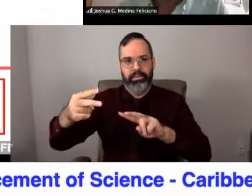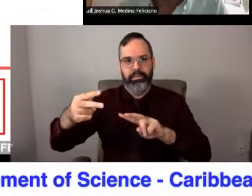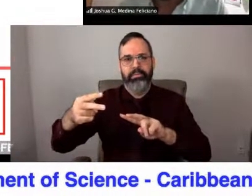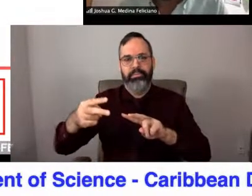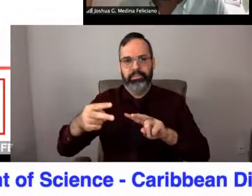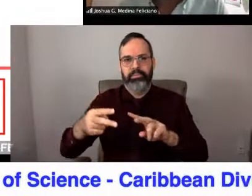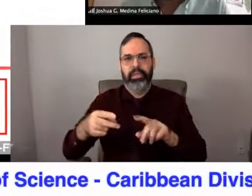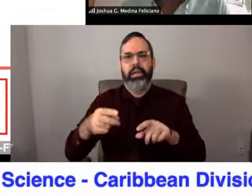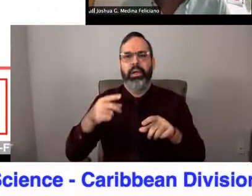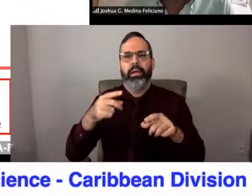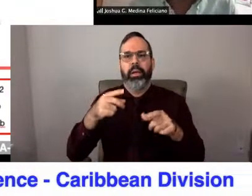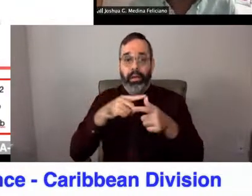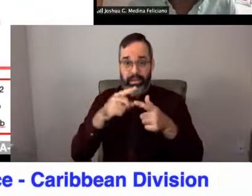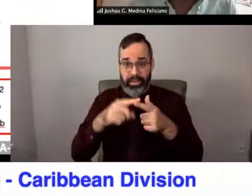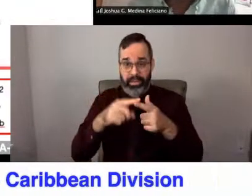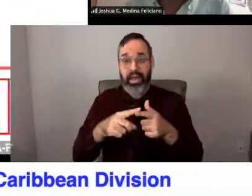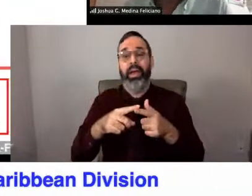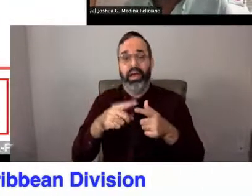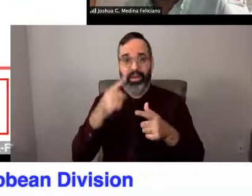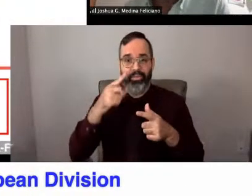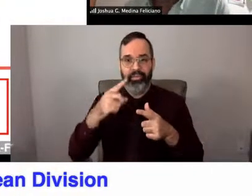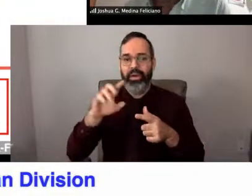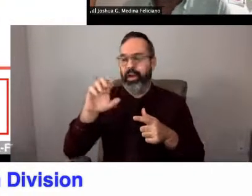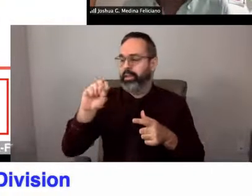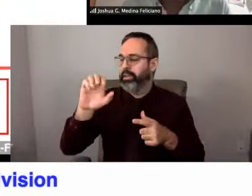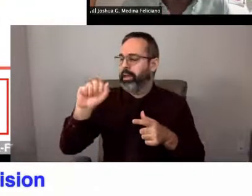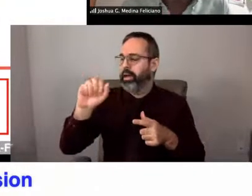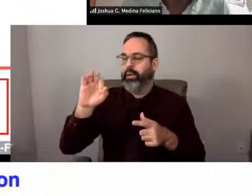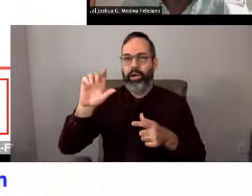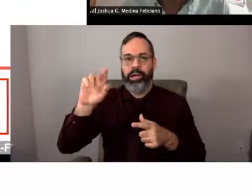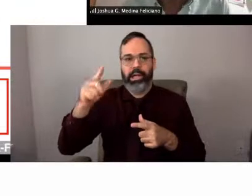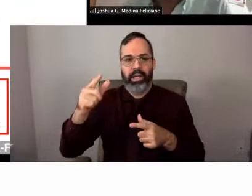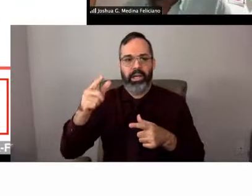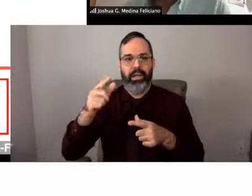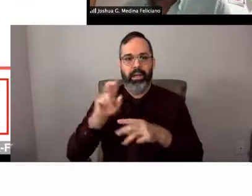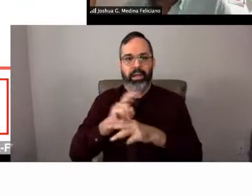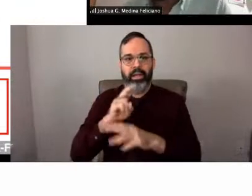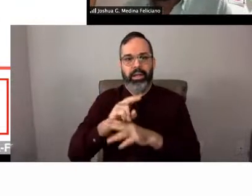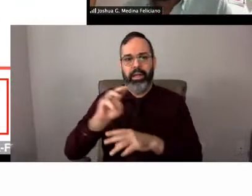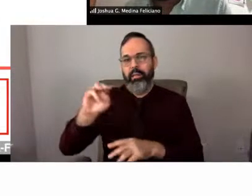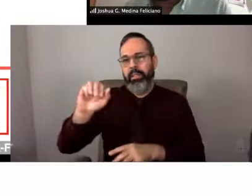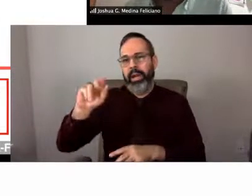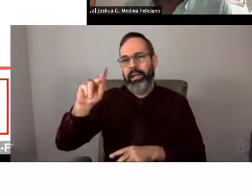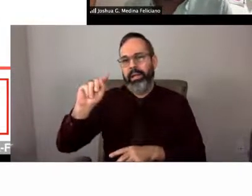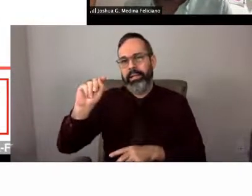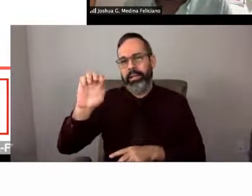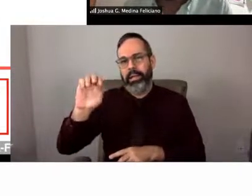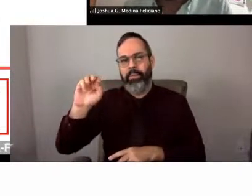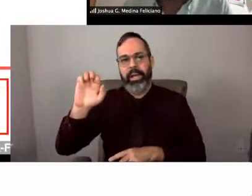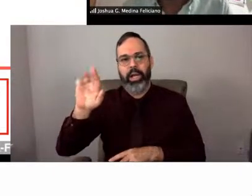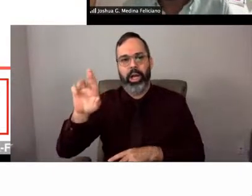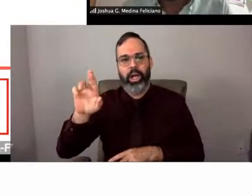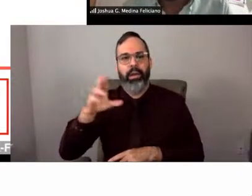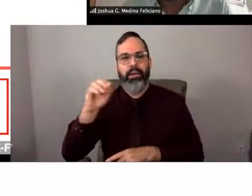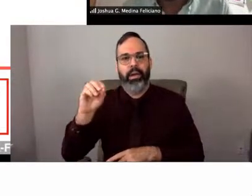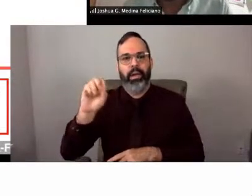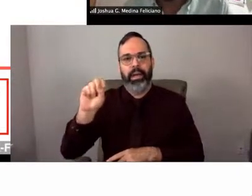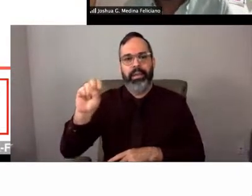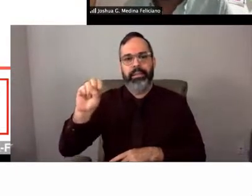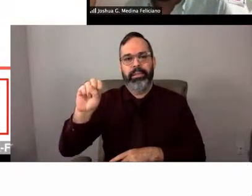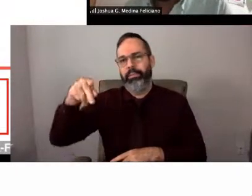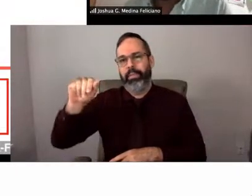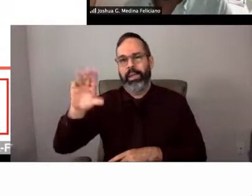assembly, and then for the scaffolding, we used MateMaker and S-Space. So this part of the project, as you can see in the